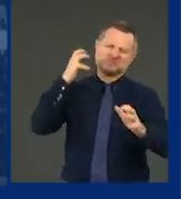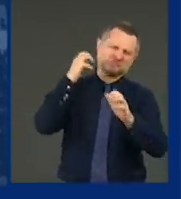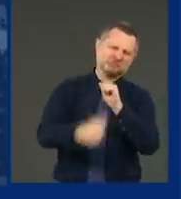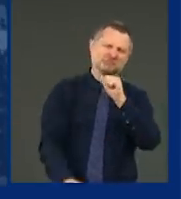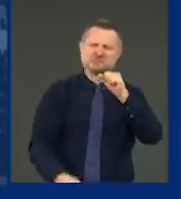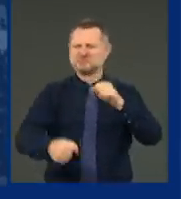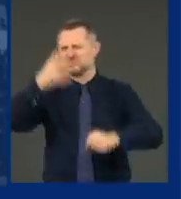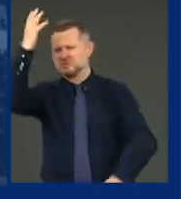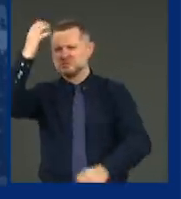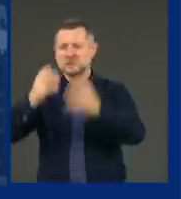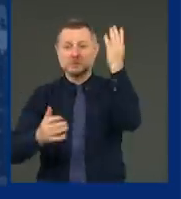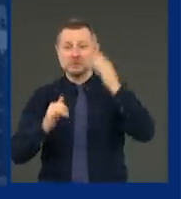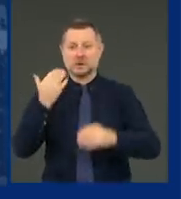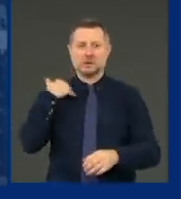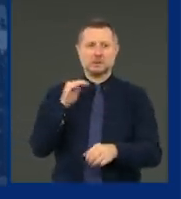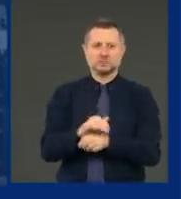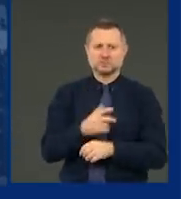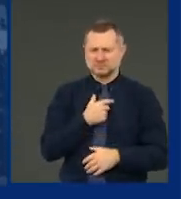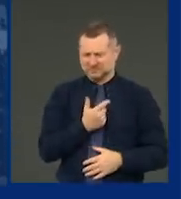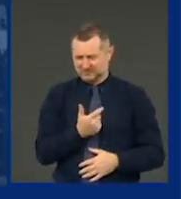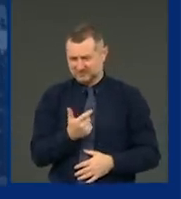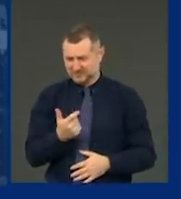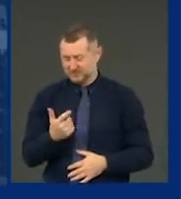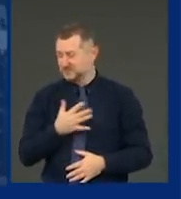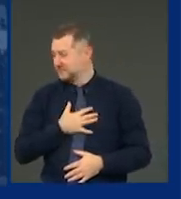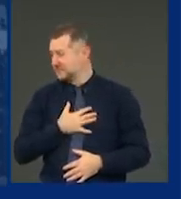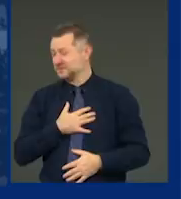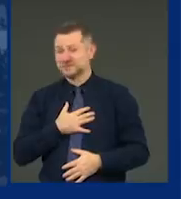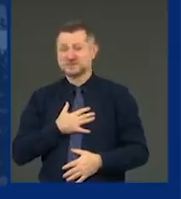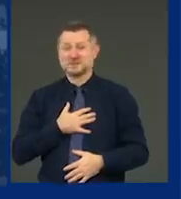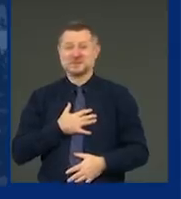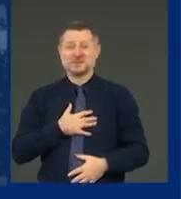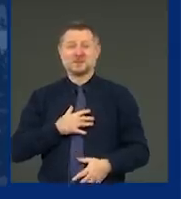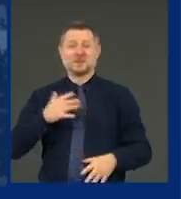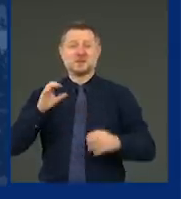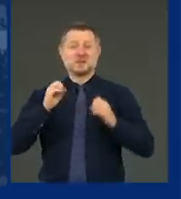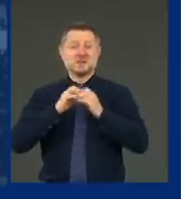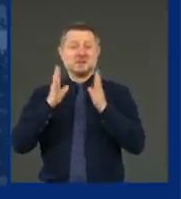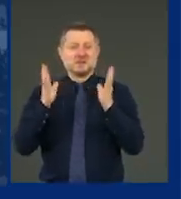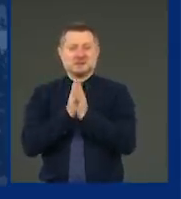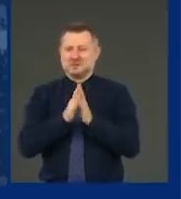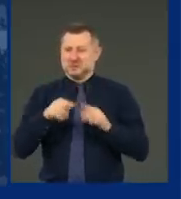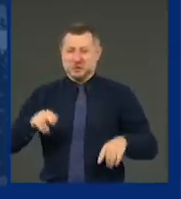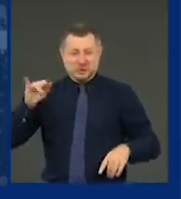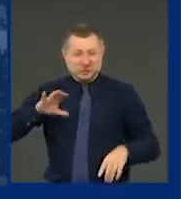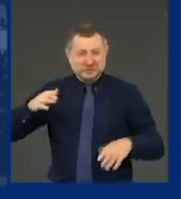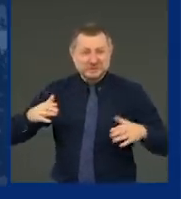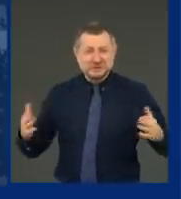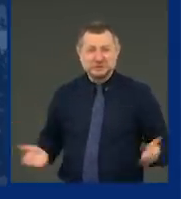saw disturbing violent clashes amidst protests right here in New York City and Brooklyn.